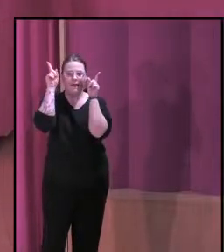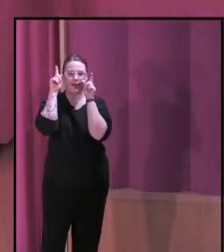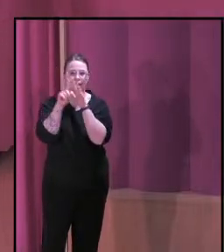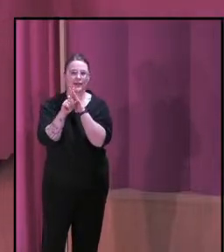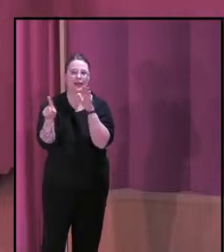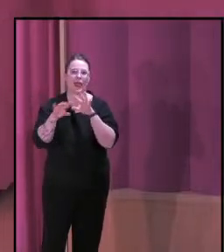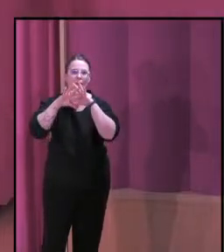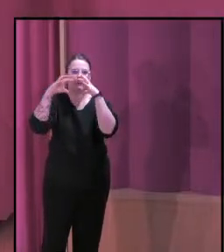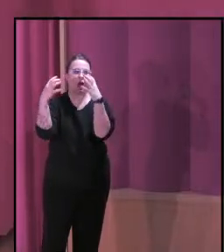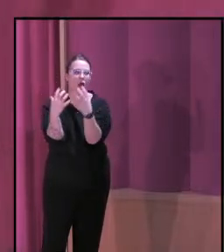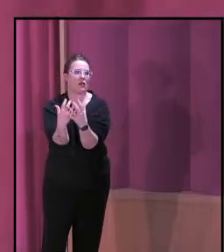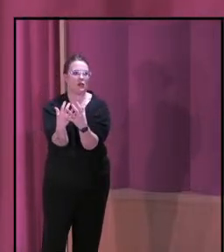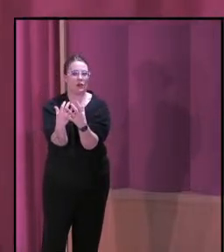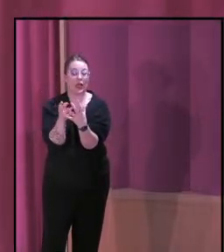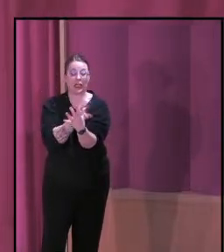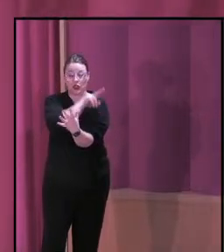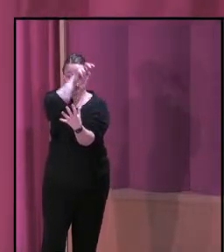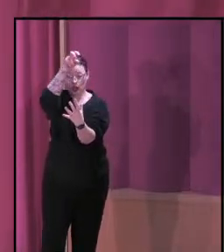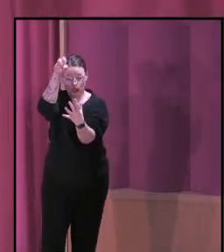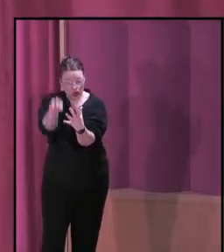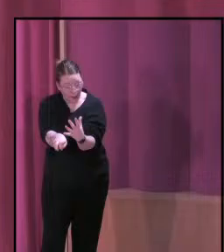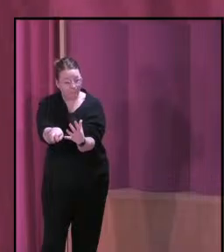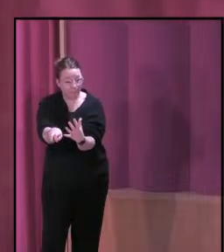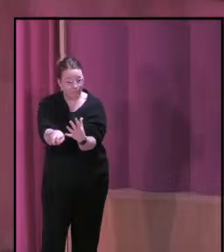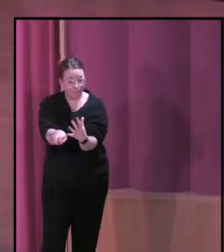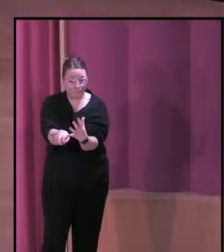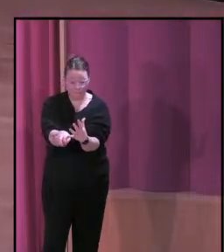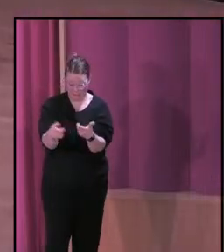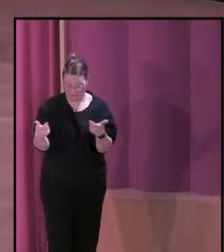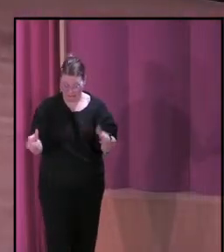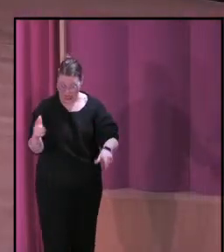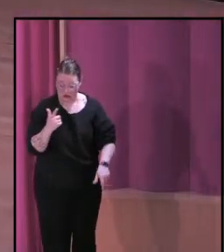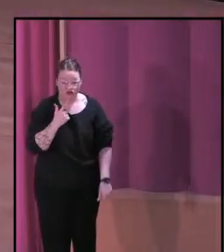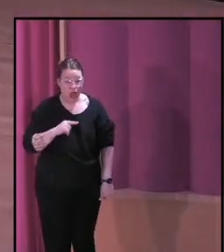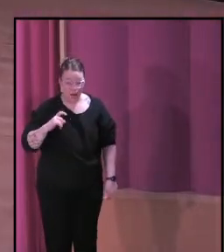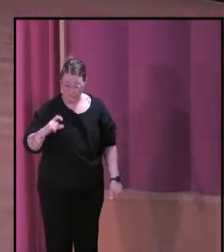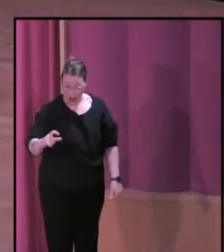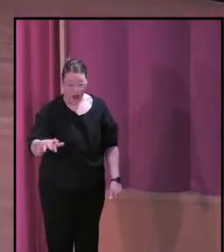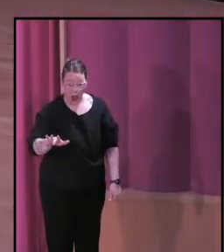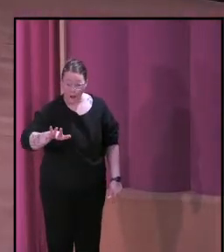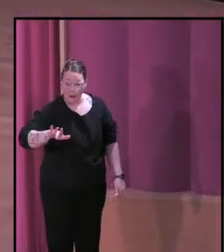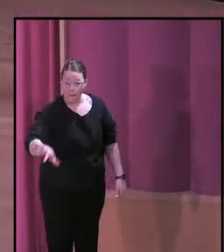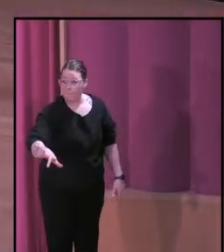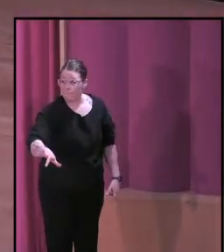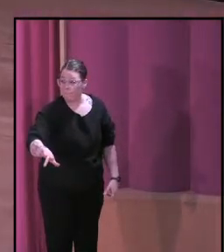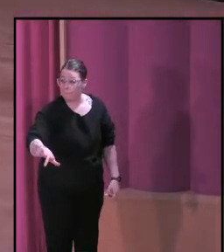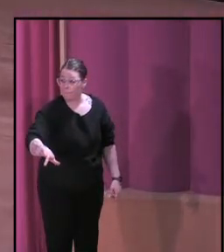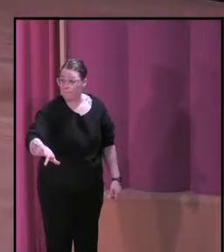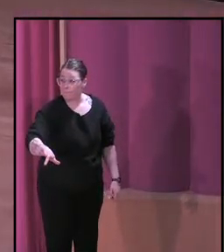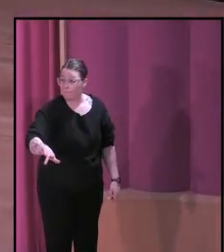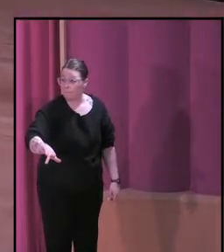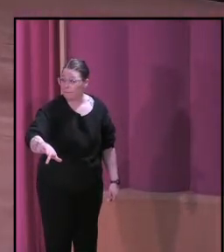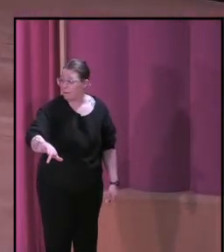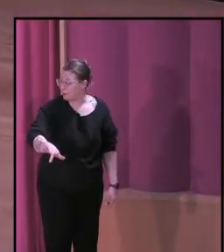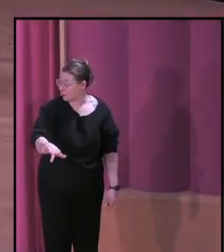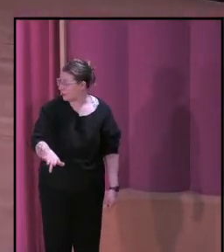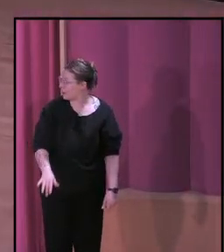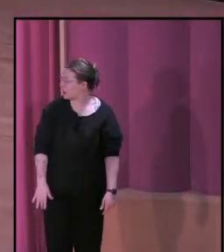jumped right in, he pushed the big red button, and